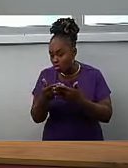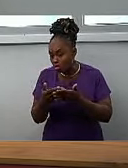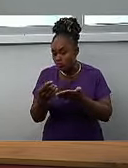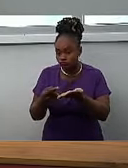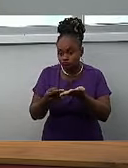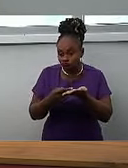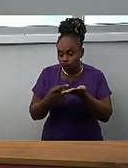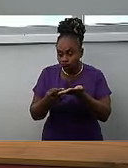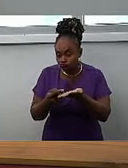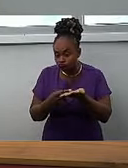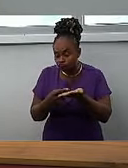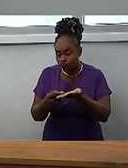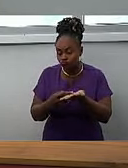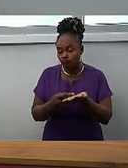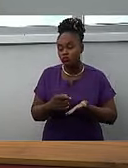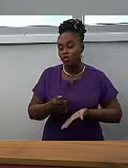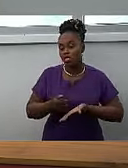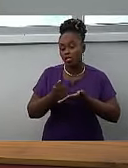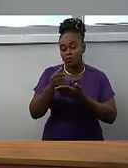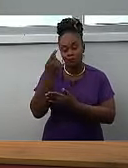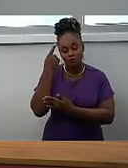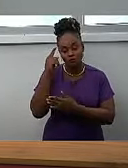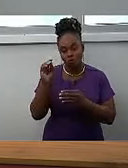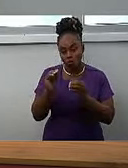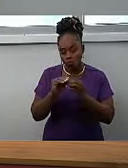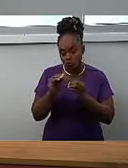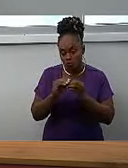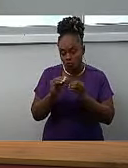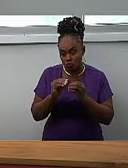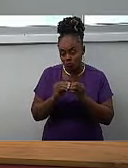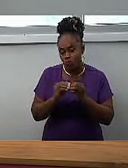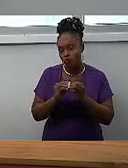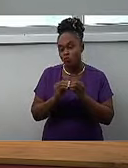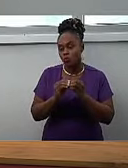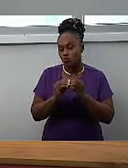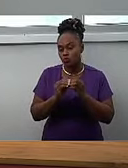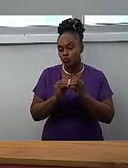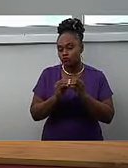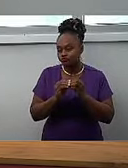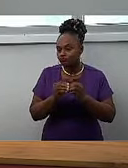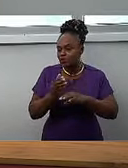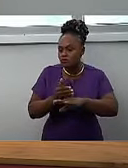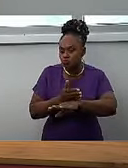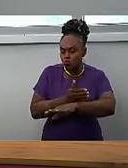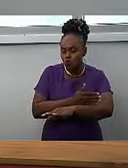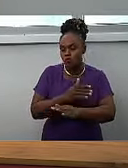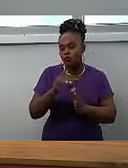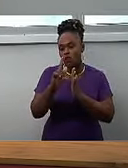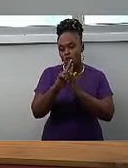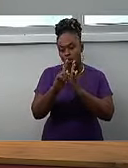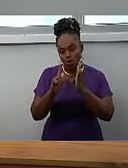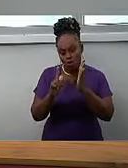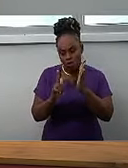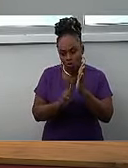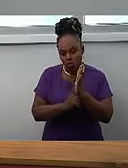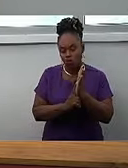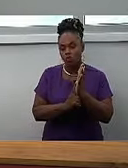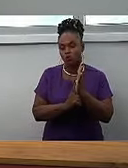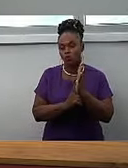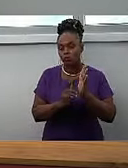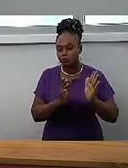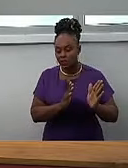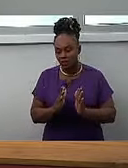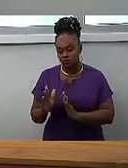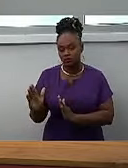a more effective and community-centered law enforcement strategy that reflects the